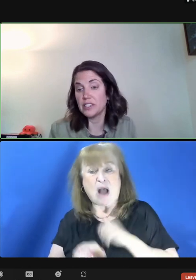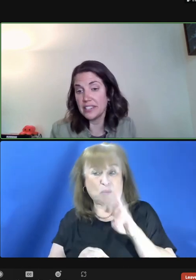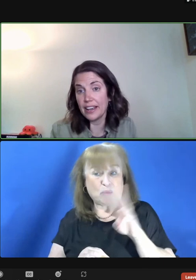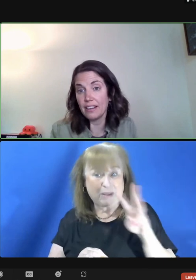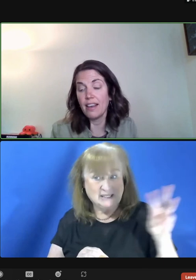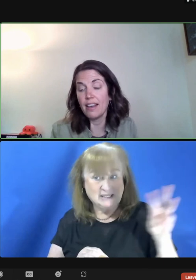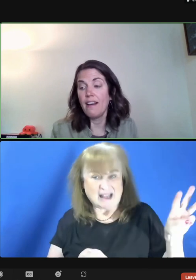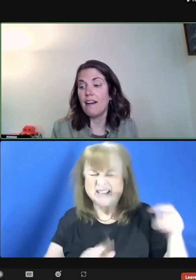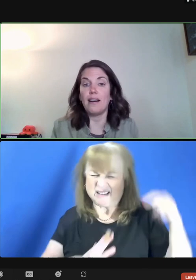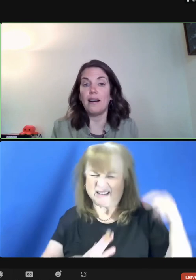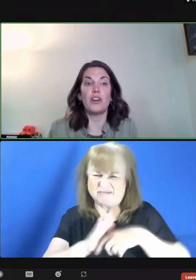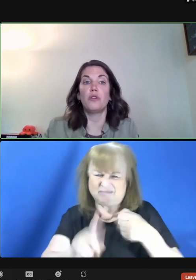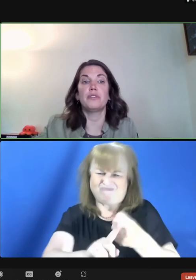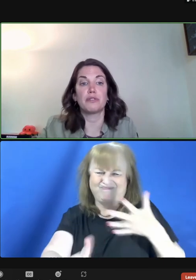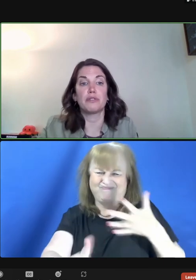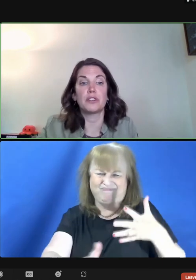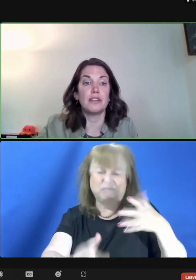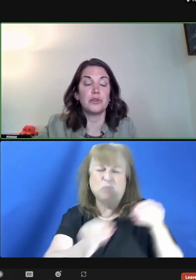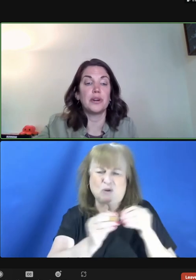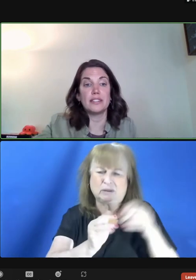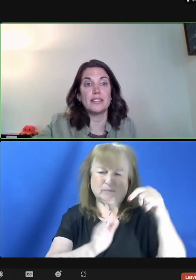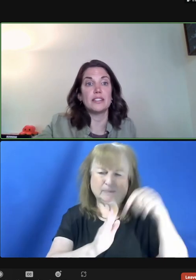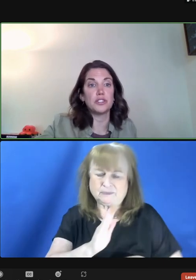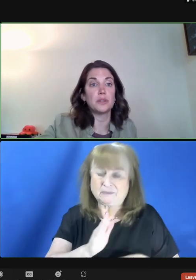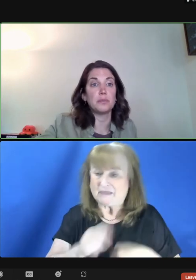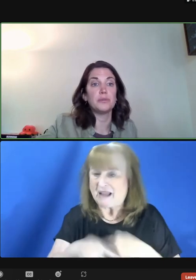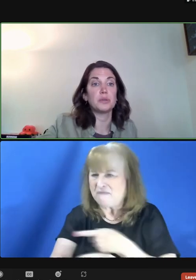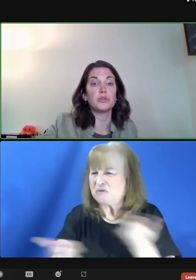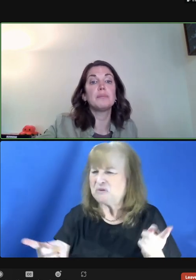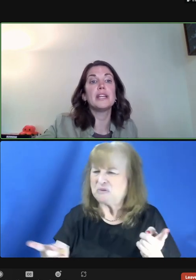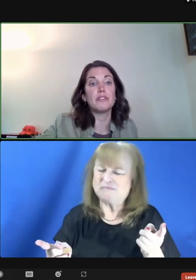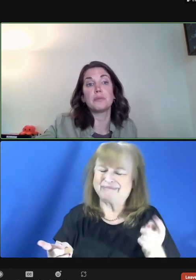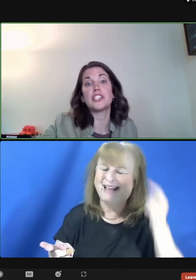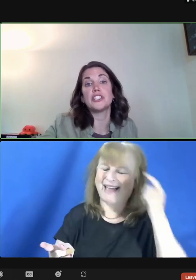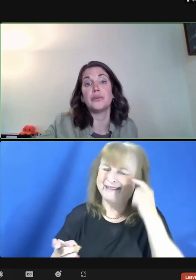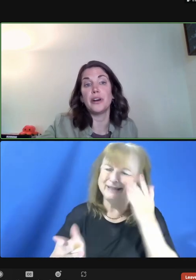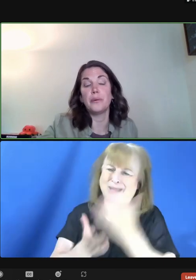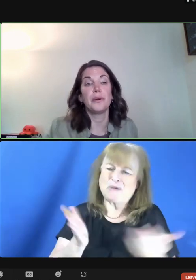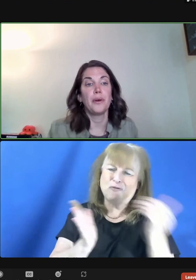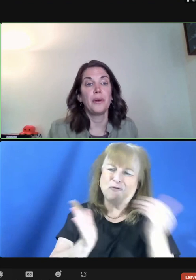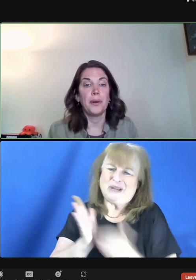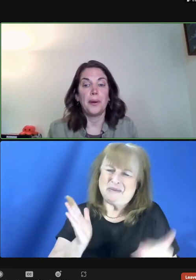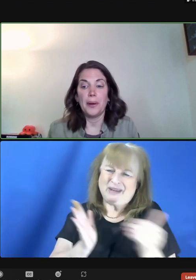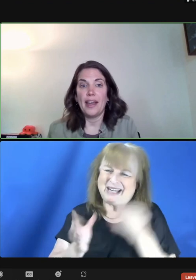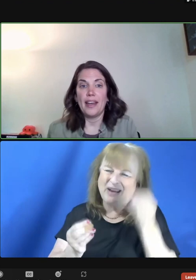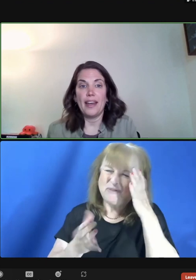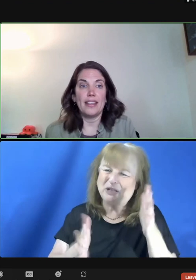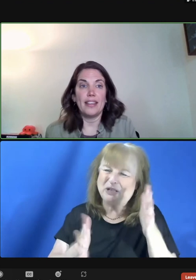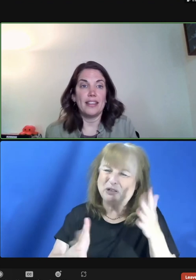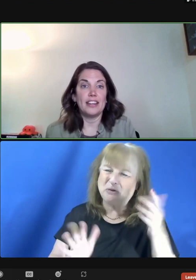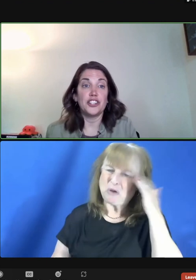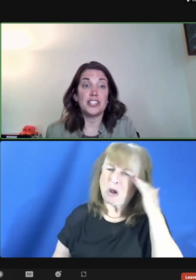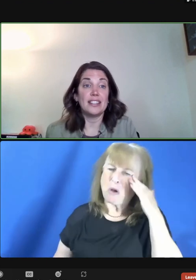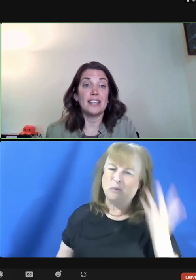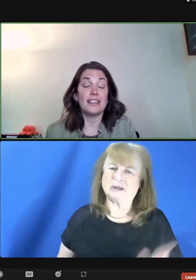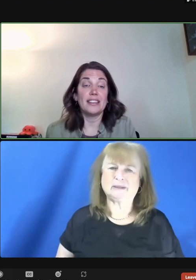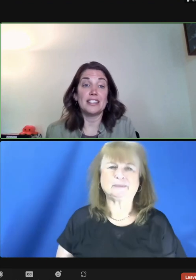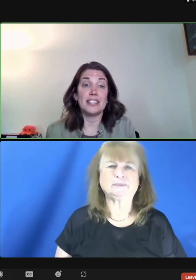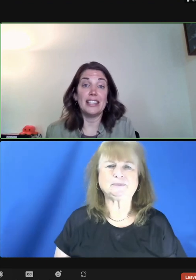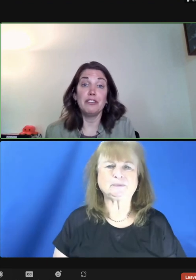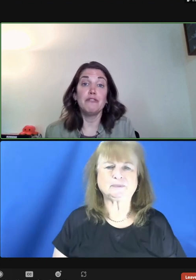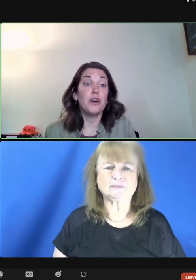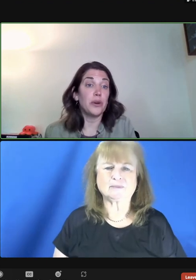stuff in way more detail. And hopefully for a lot of you guys, this is some repeat information that you know. And then